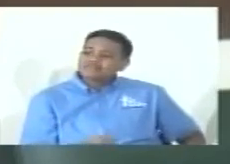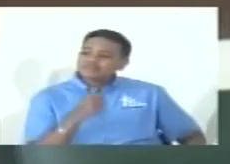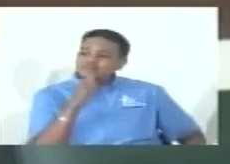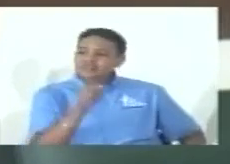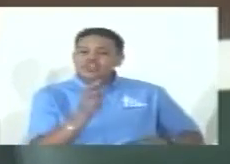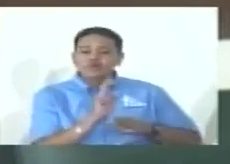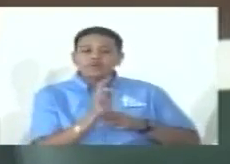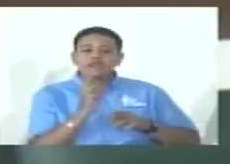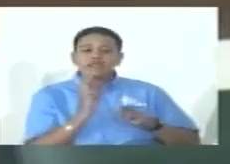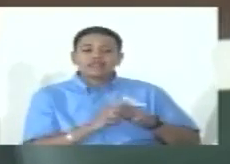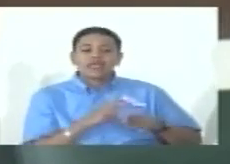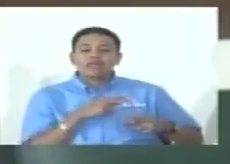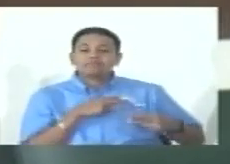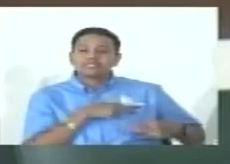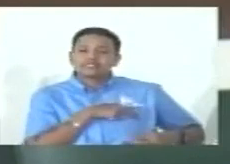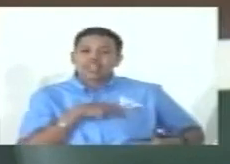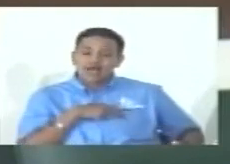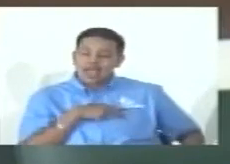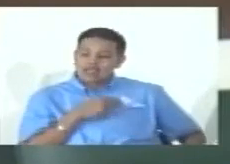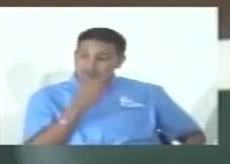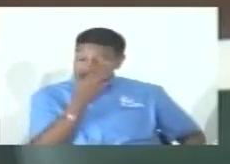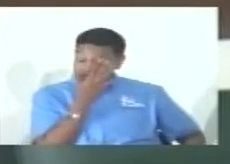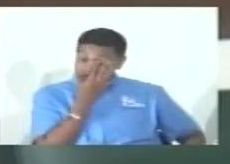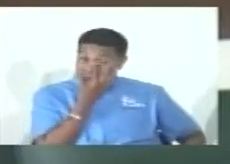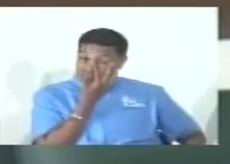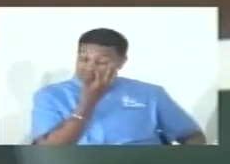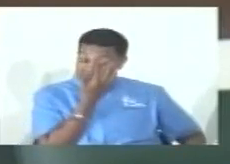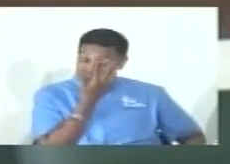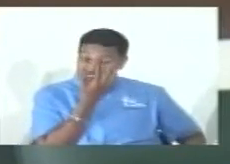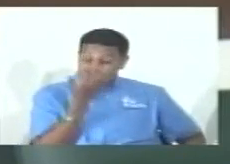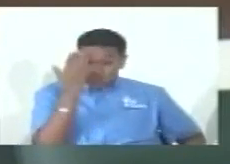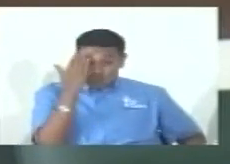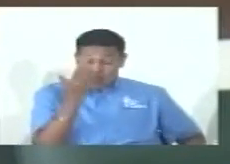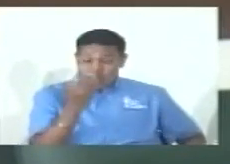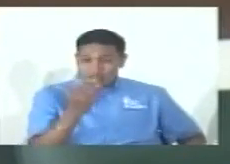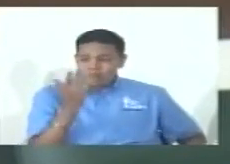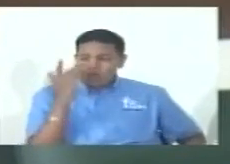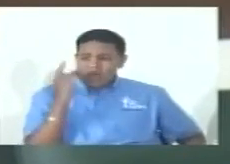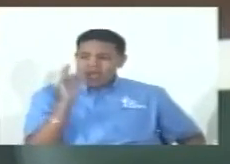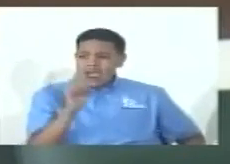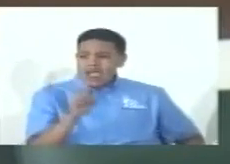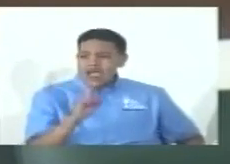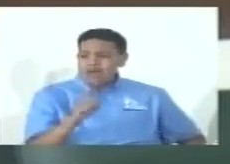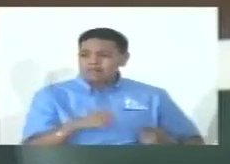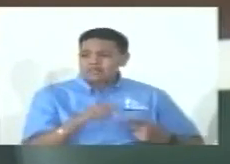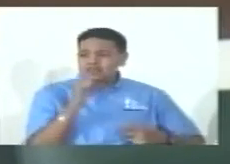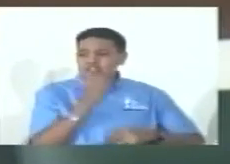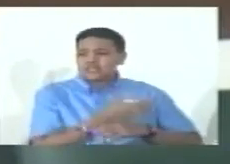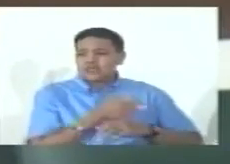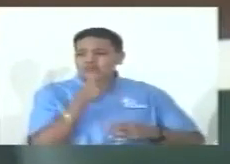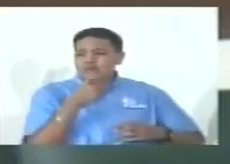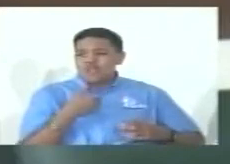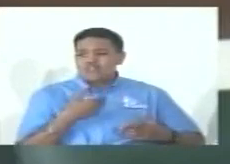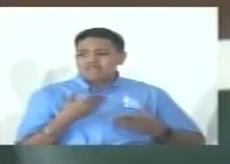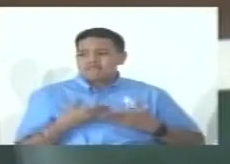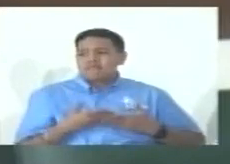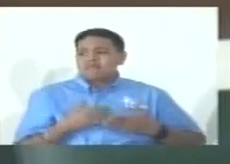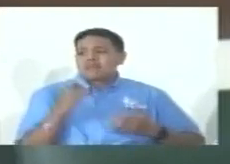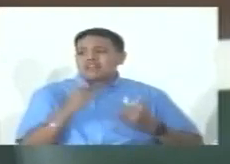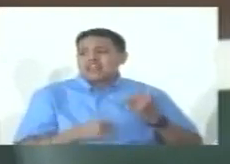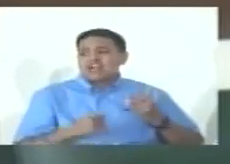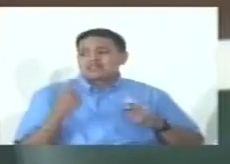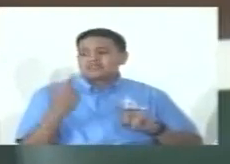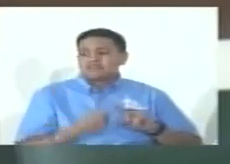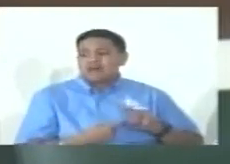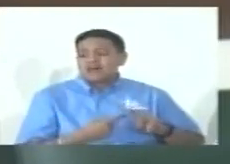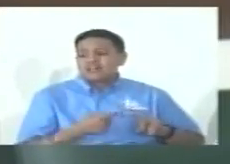President. But she knew them because she asked them about the daughter that had a baby last month